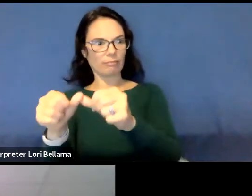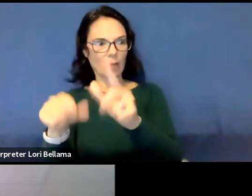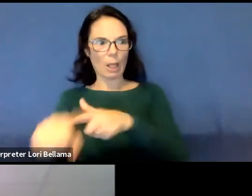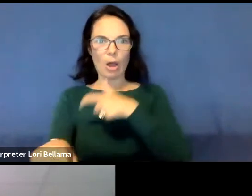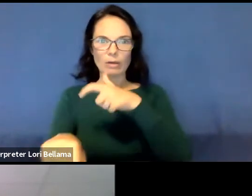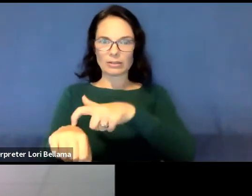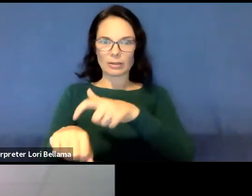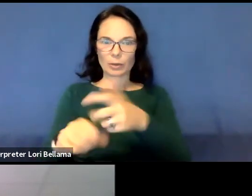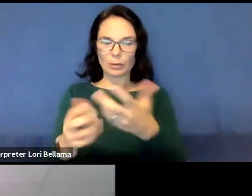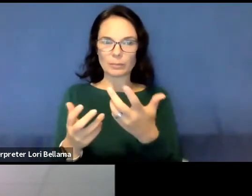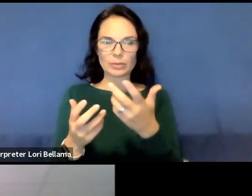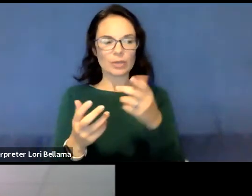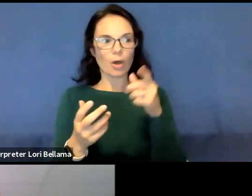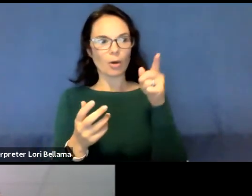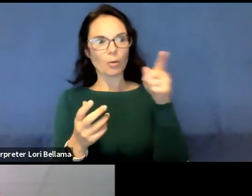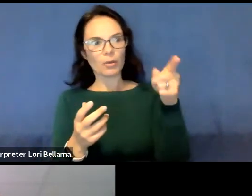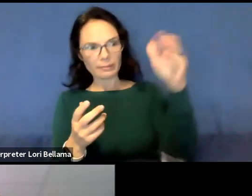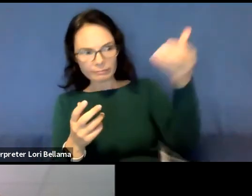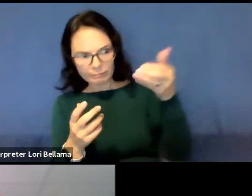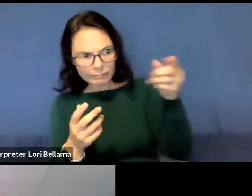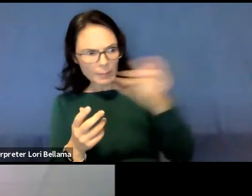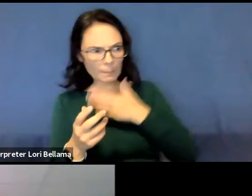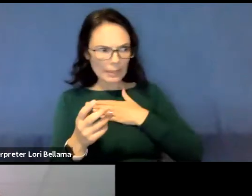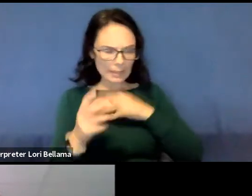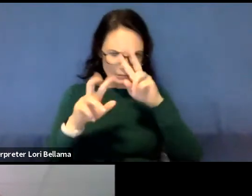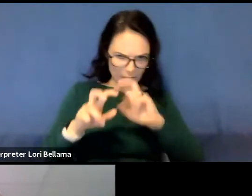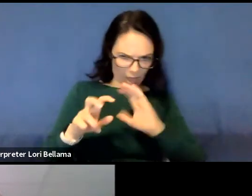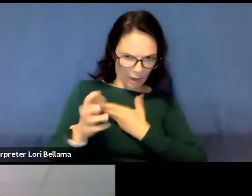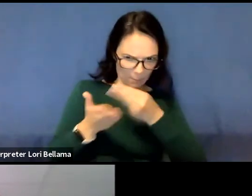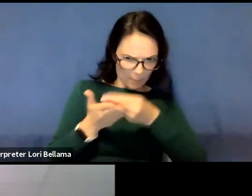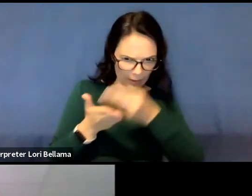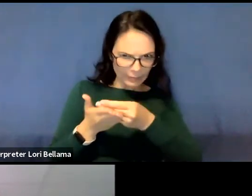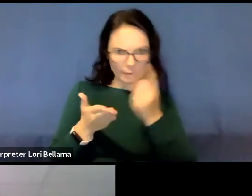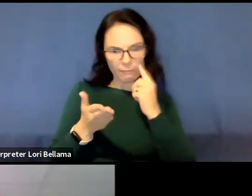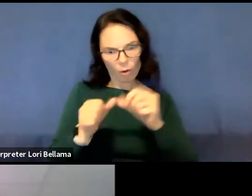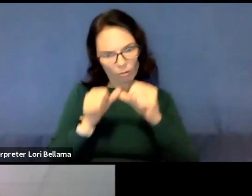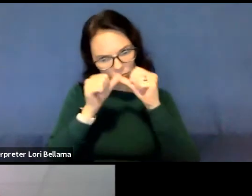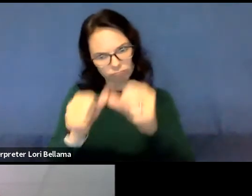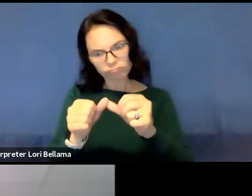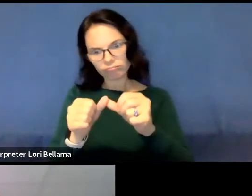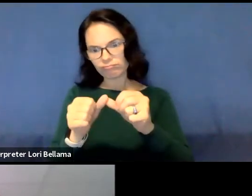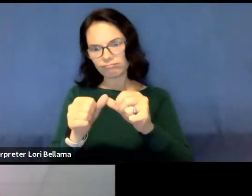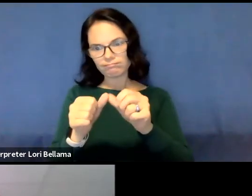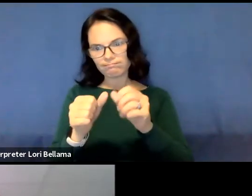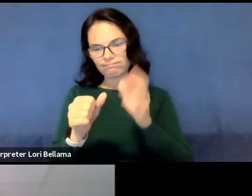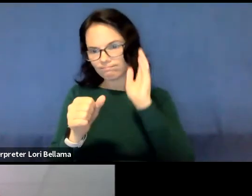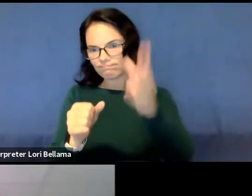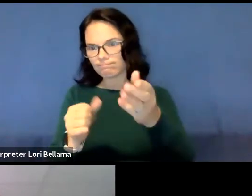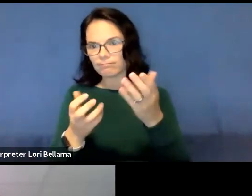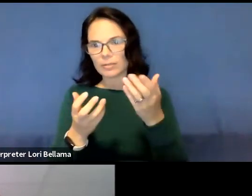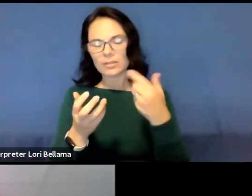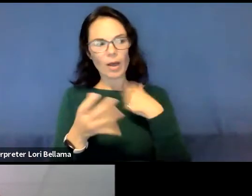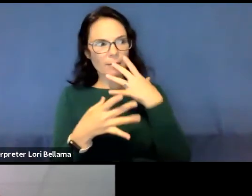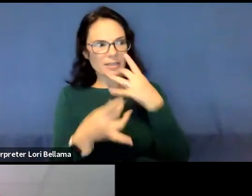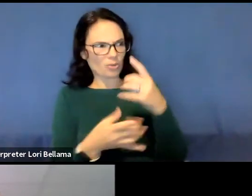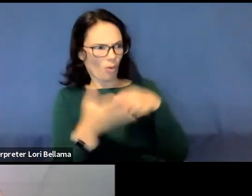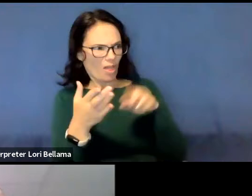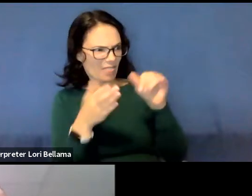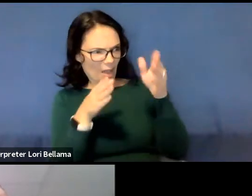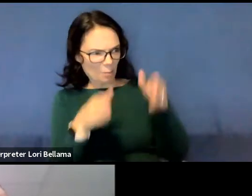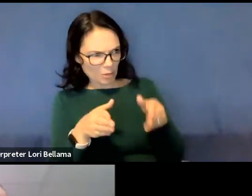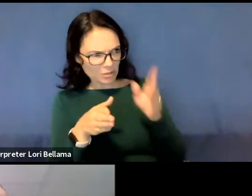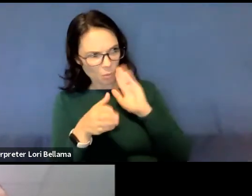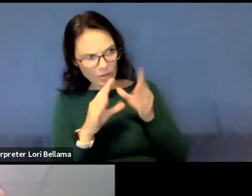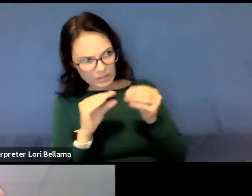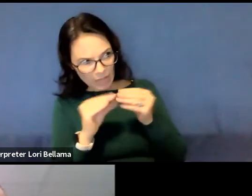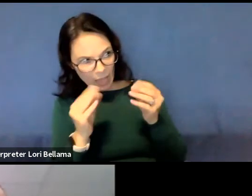fiscal analyst to do an analysis of our finances for the long haul. So I'm really interested in seeing what this person has to say. So if you